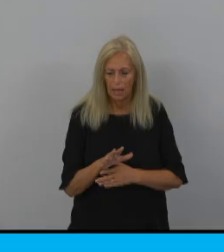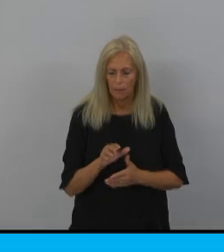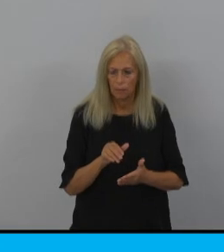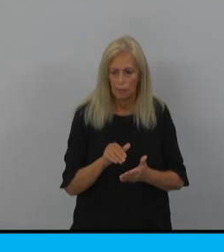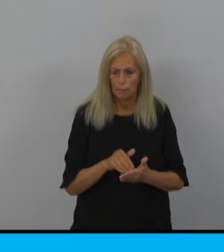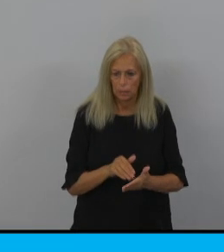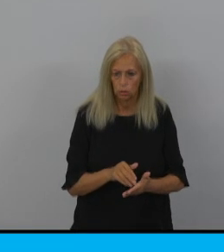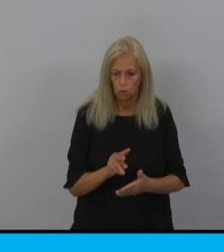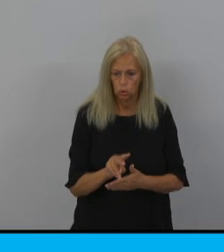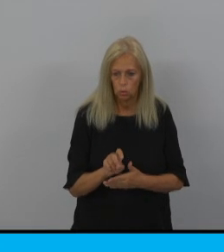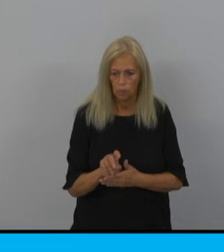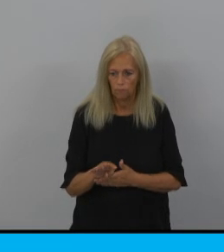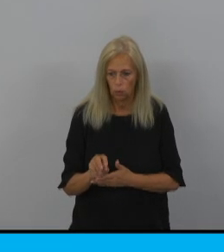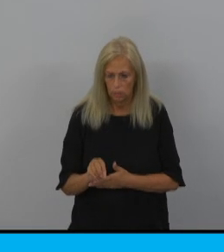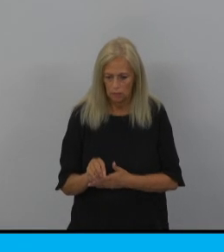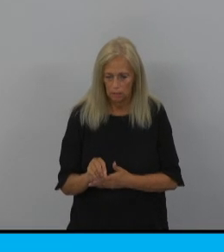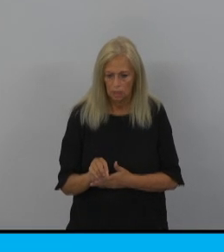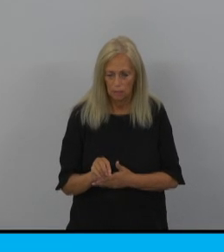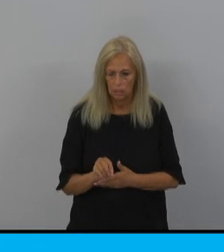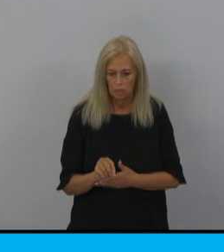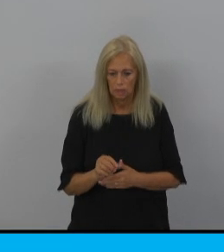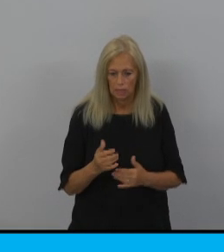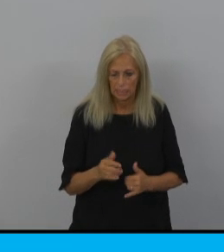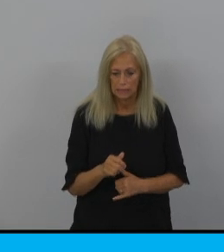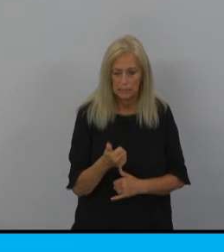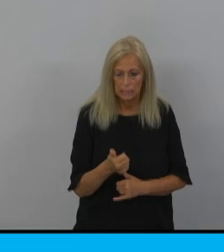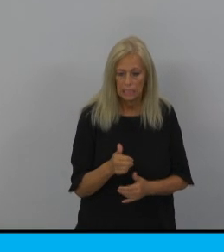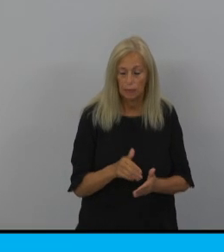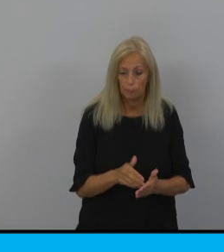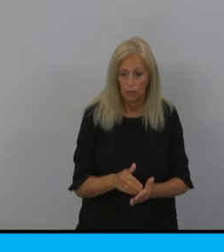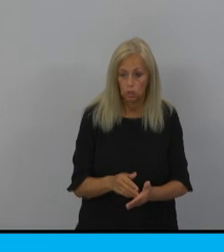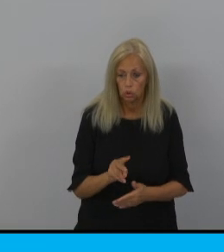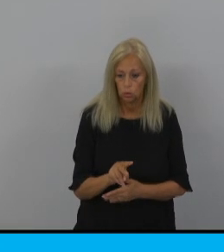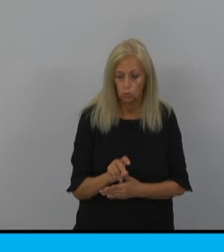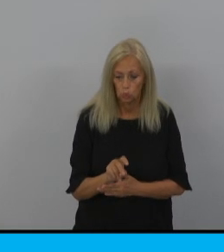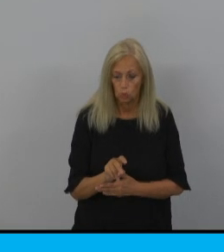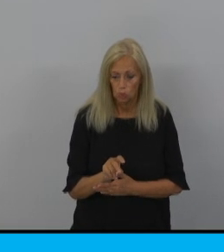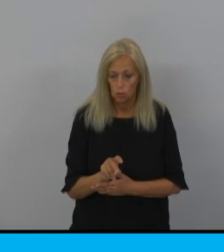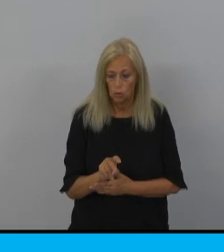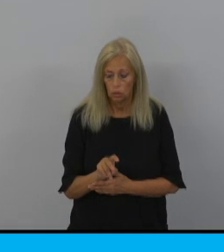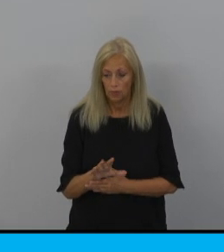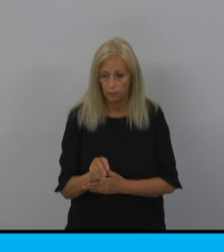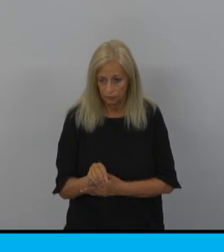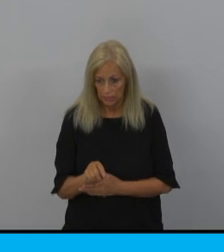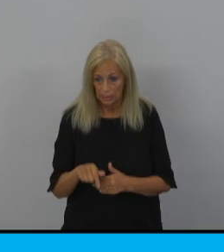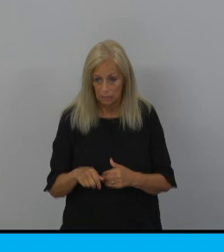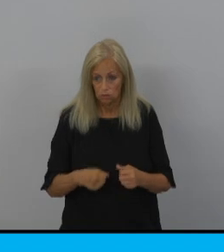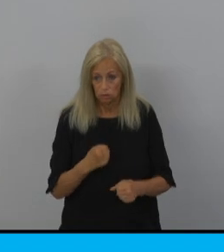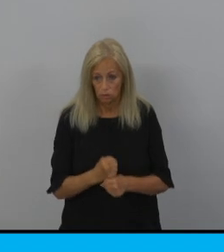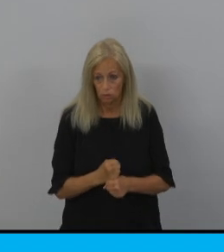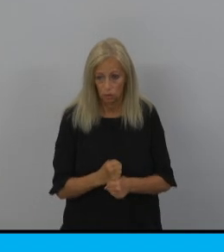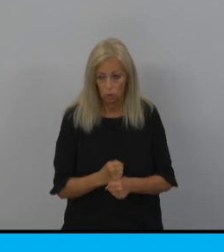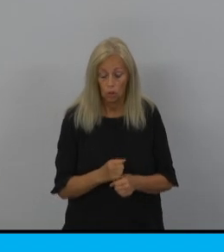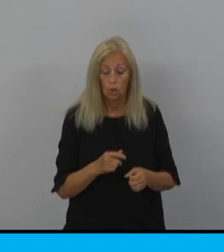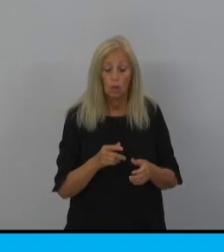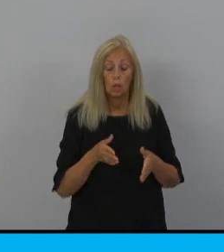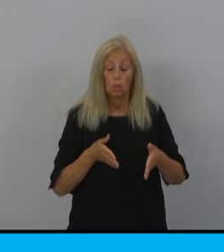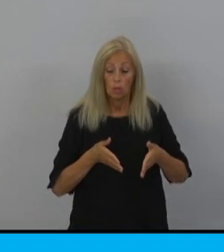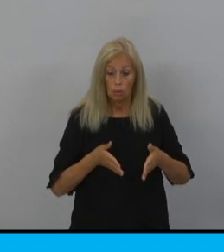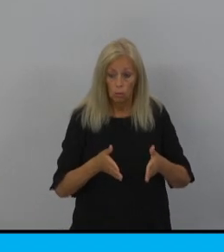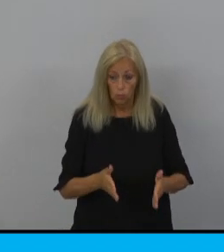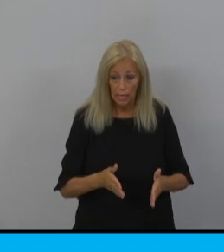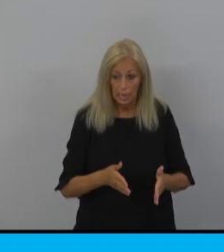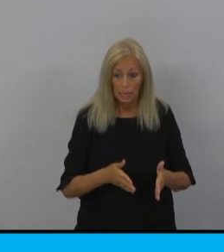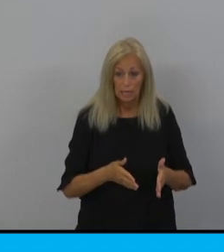5,240,000, and then that's going to be 10,250,000 this year. So the way the debt was